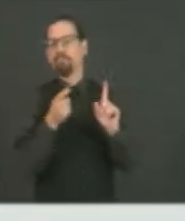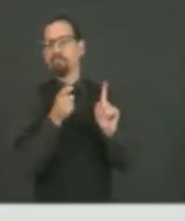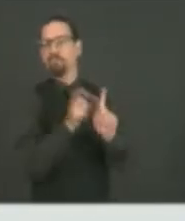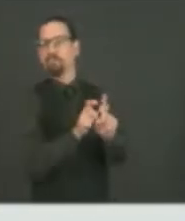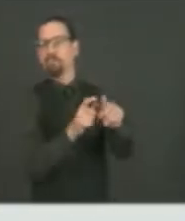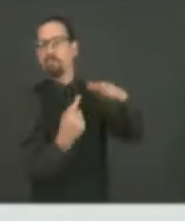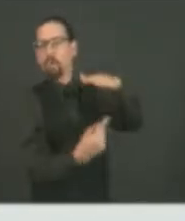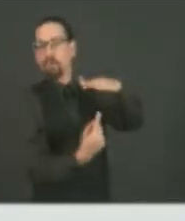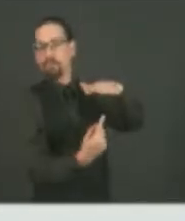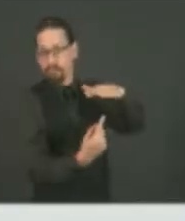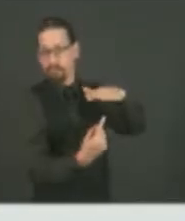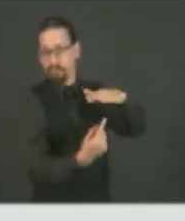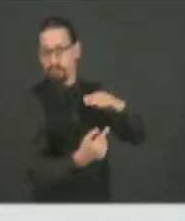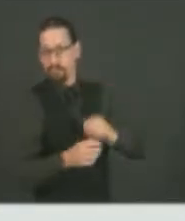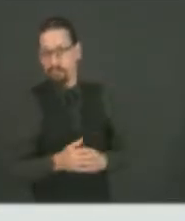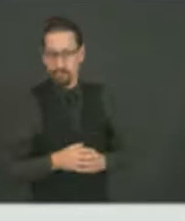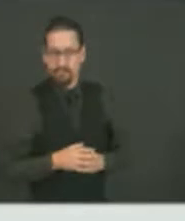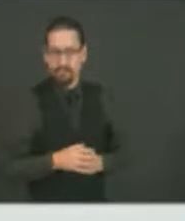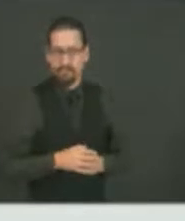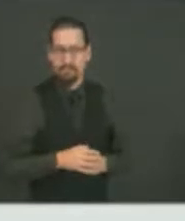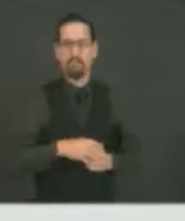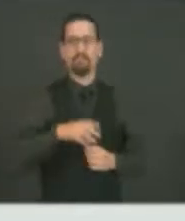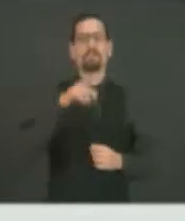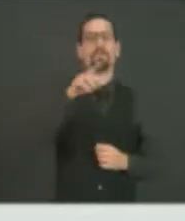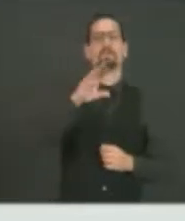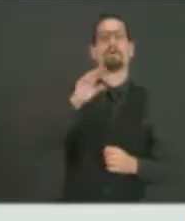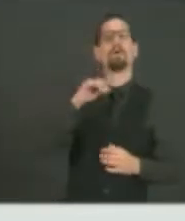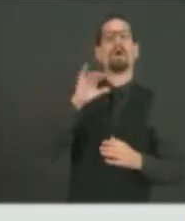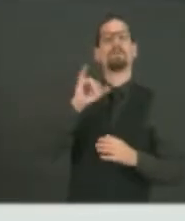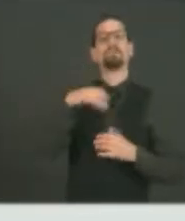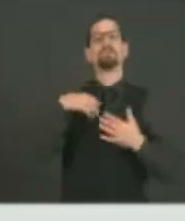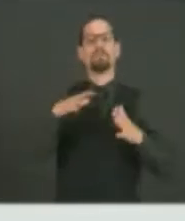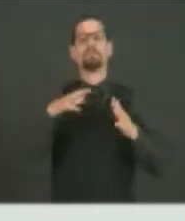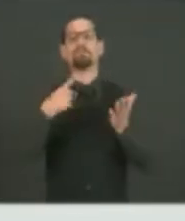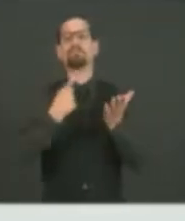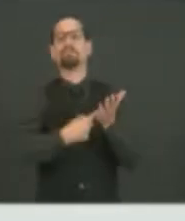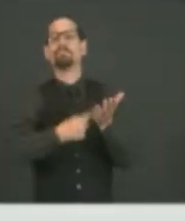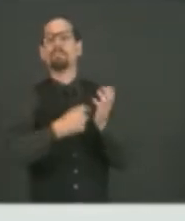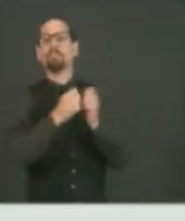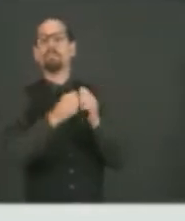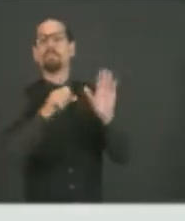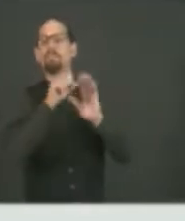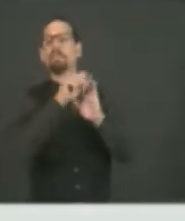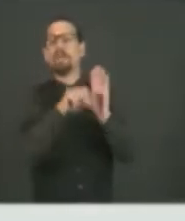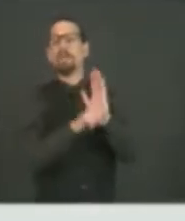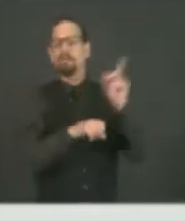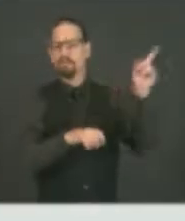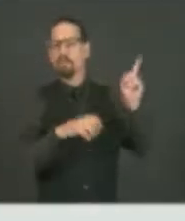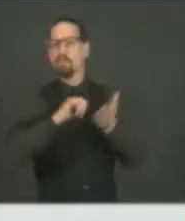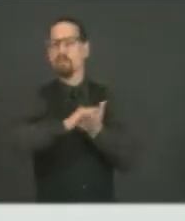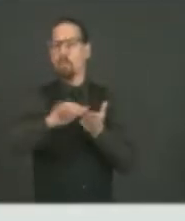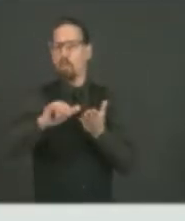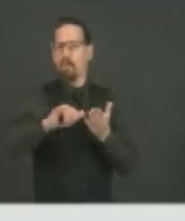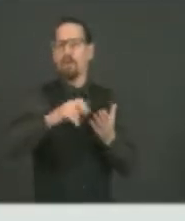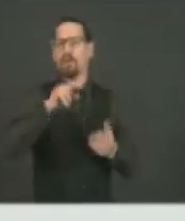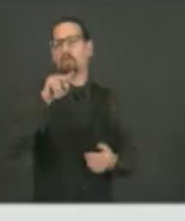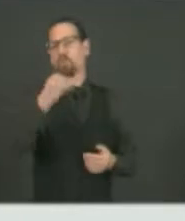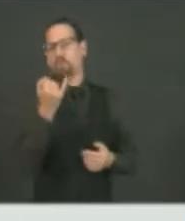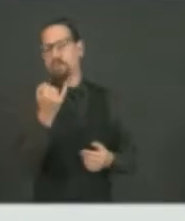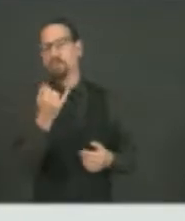them to relax their travel restrictions and to take into account the fact that Rhode